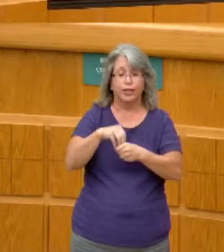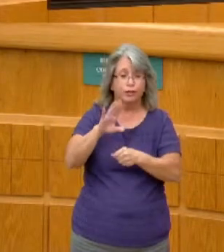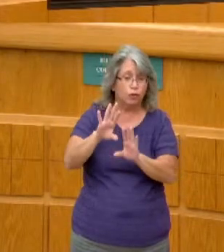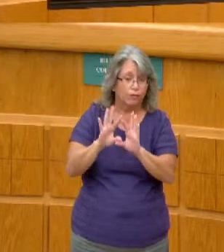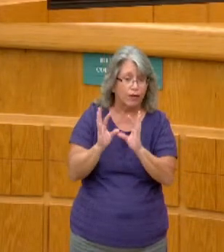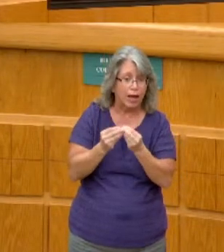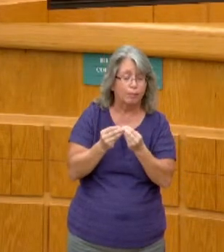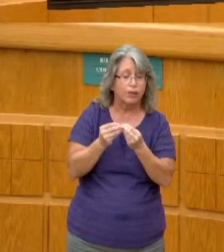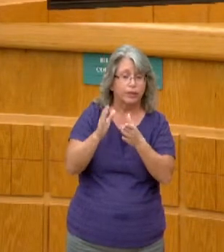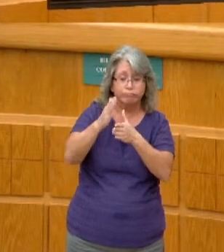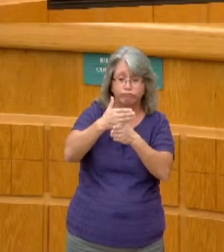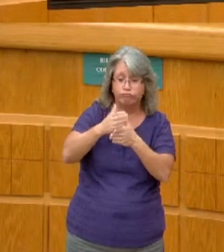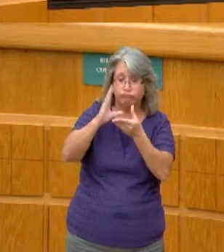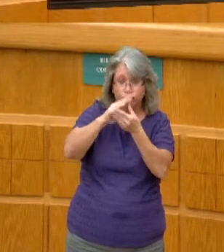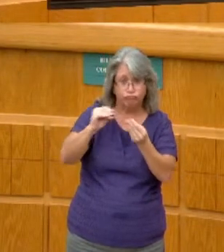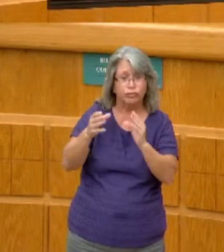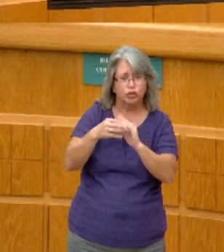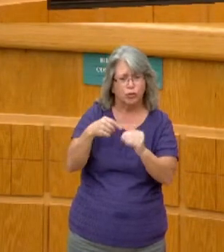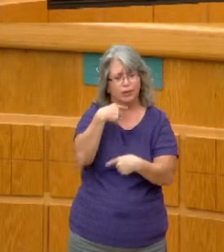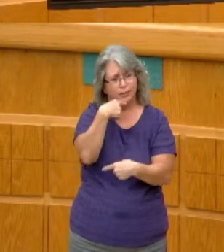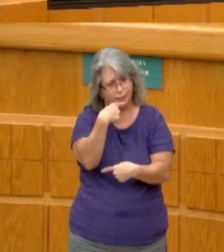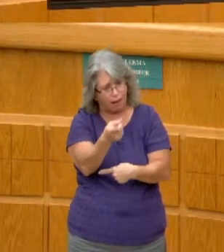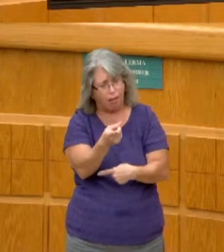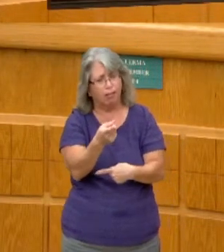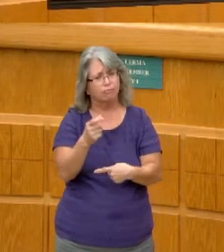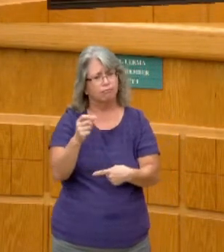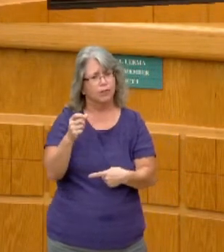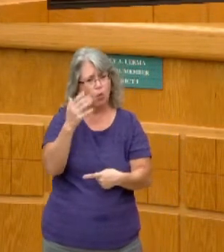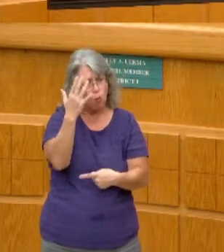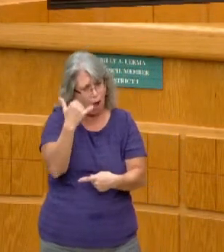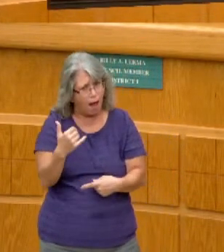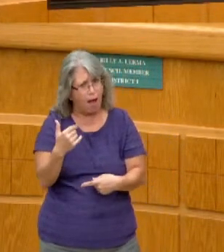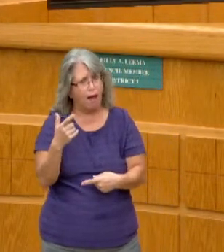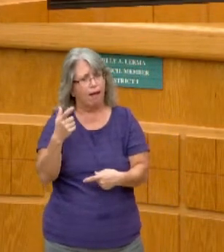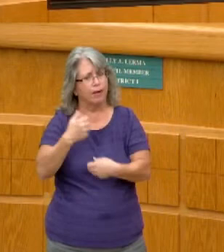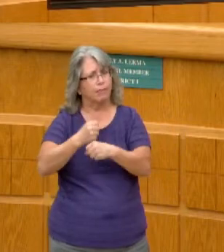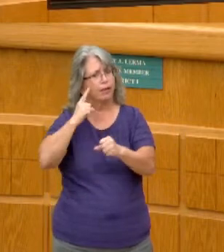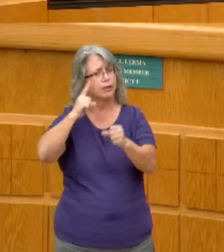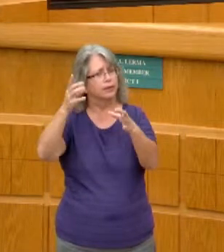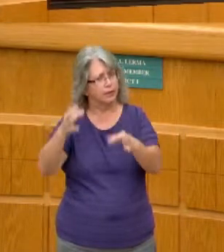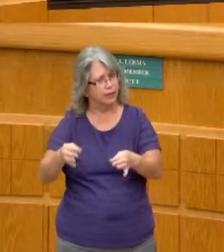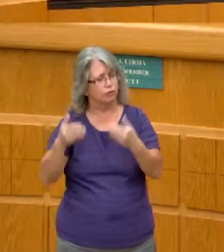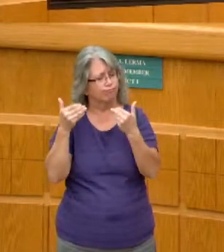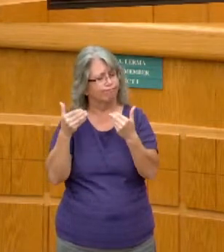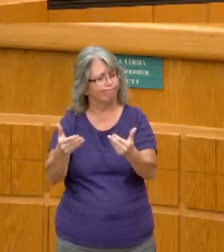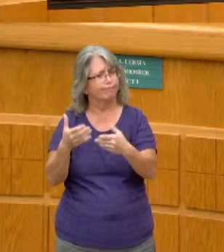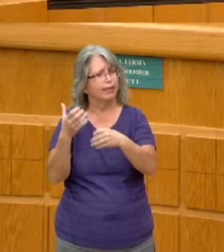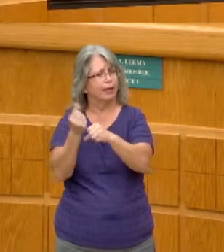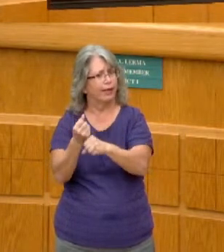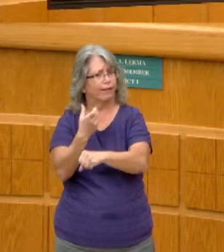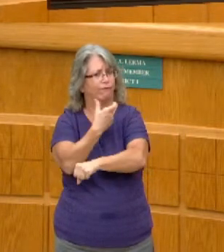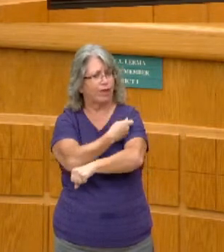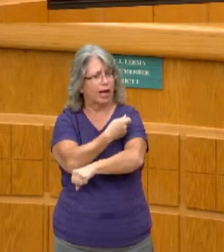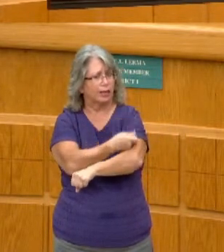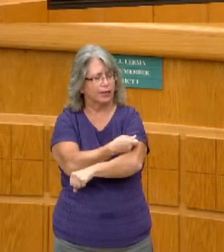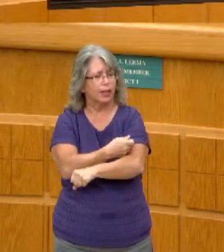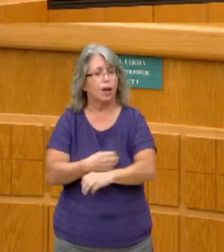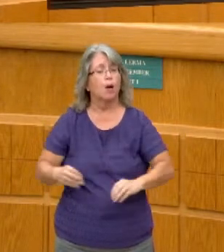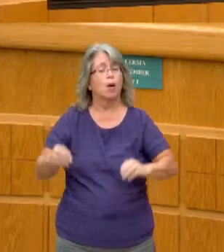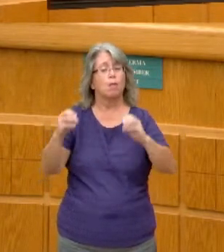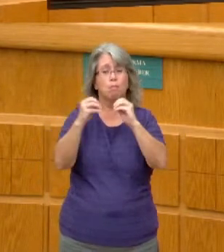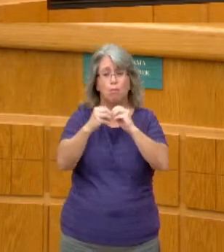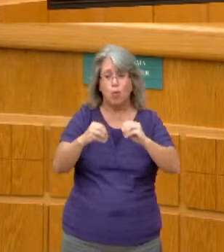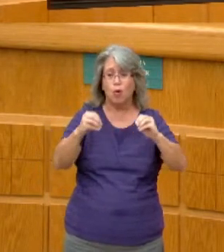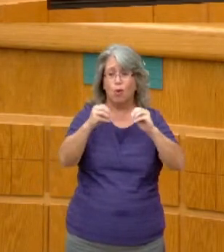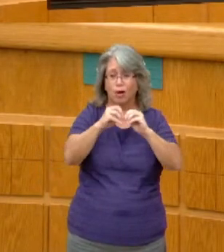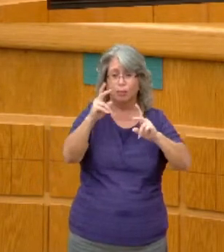family unit, share your story about why you made a decision to get vaccinated. Because the more people that get vaccinated,